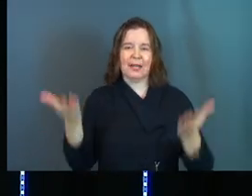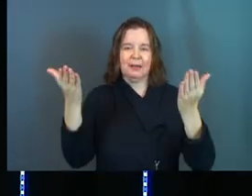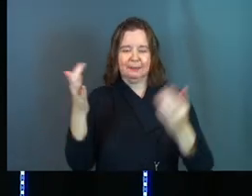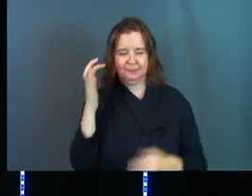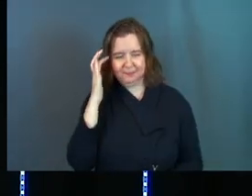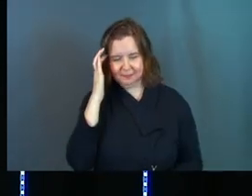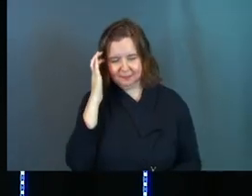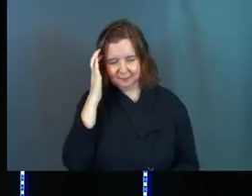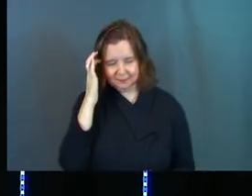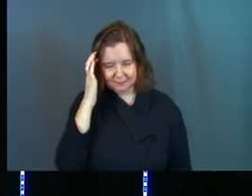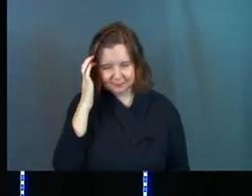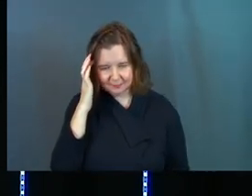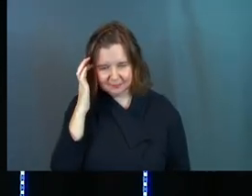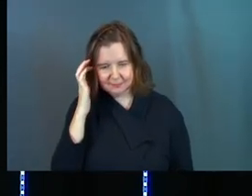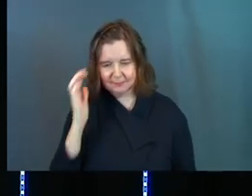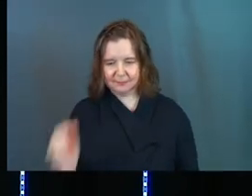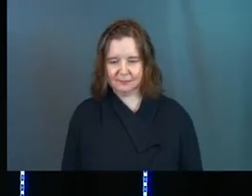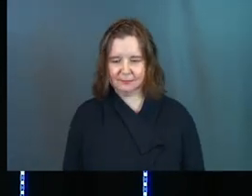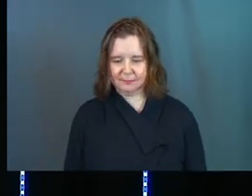stand?